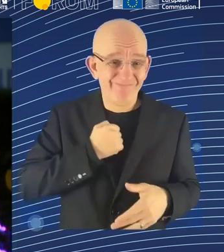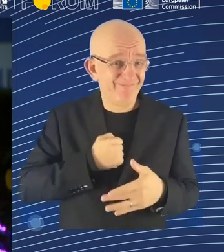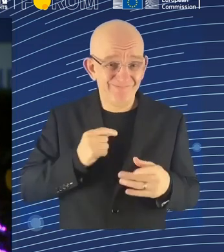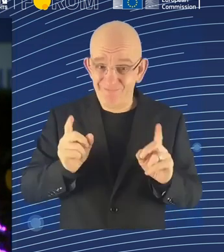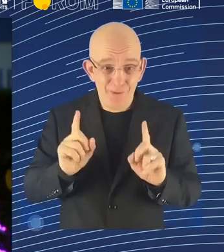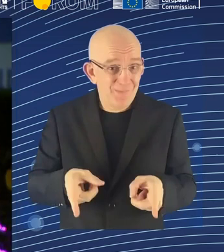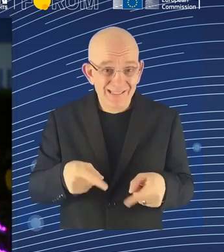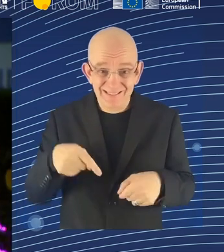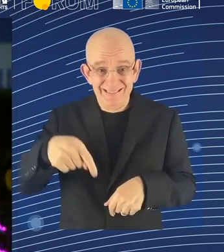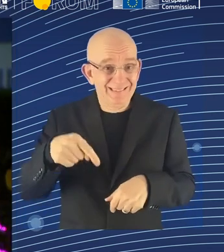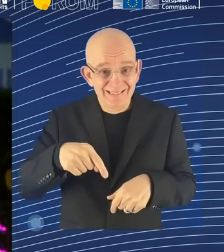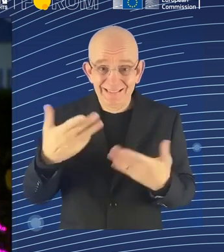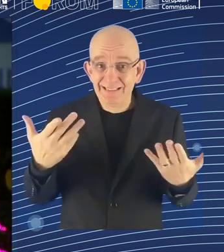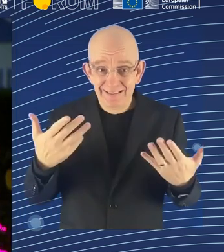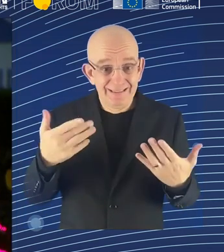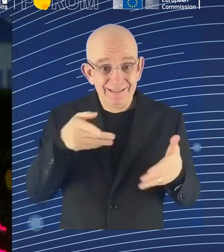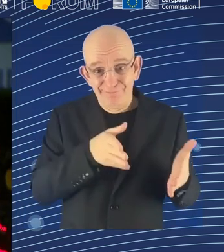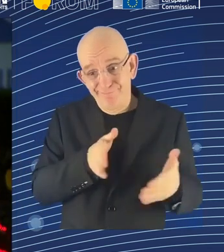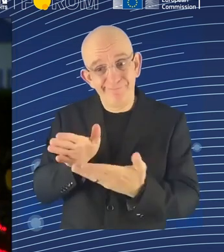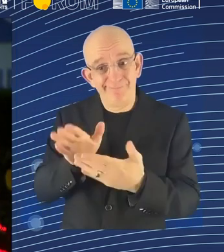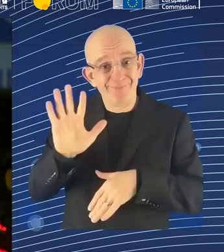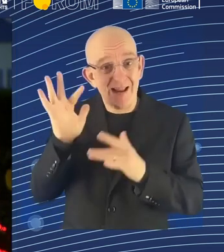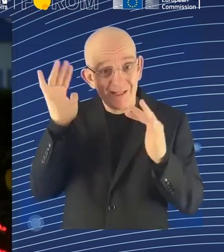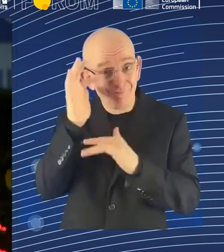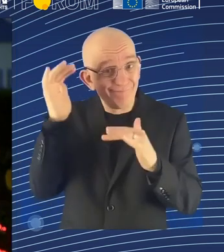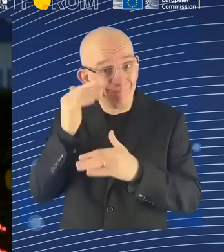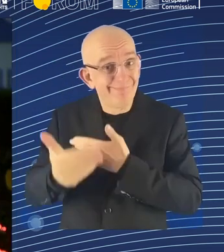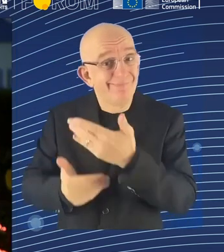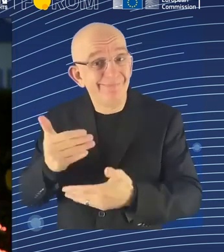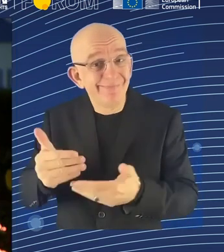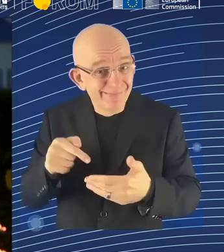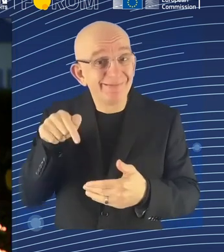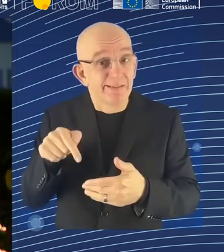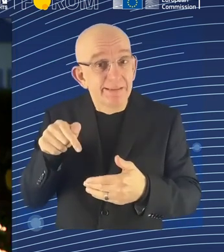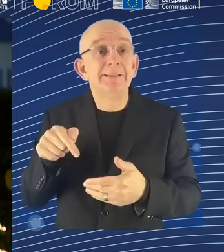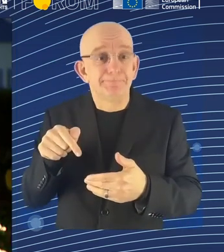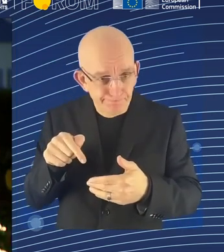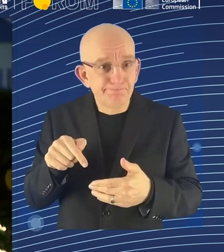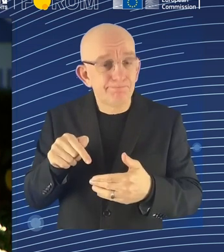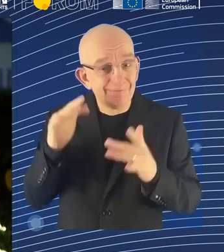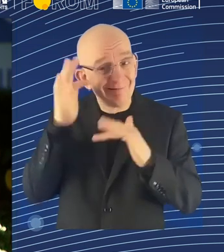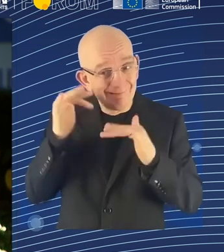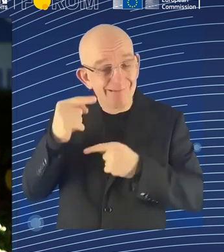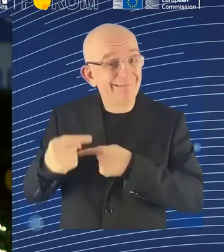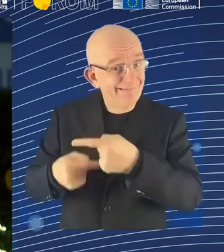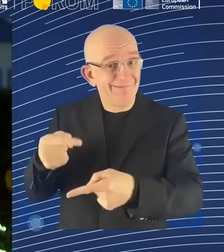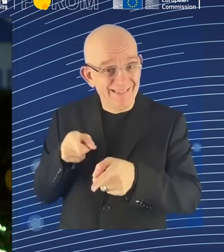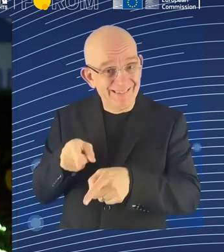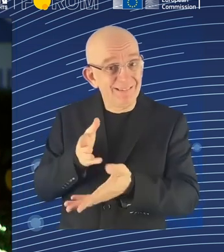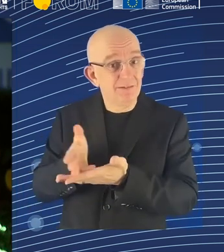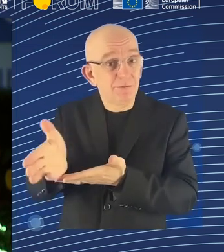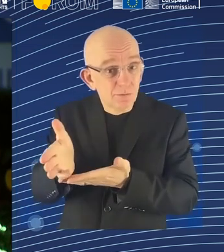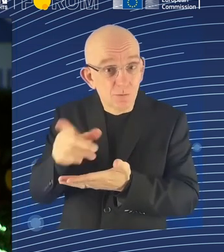the answers, but we need to find ways of supporting our fellow citizens, because skills are going to have to evolve, from schools to